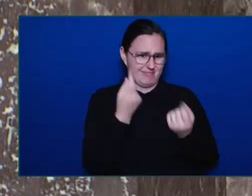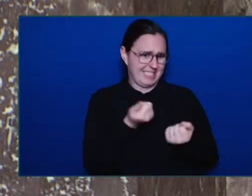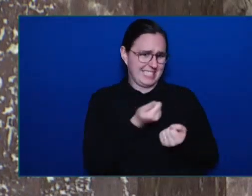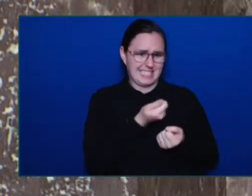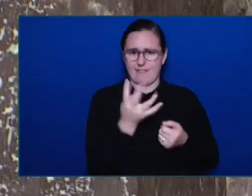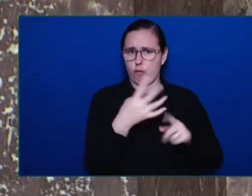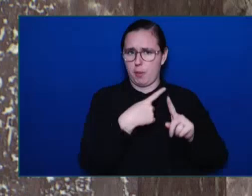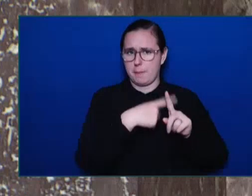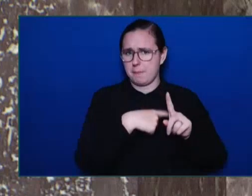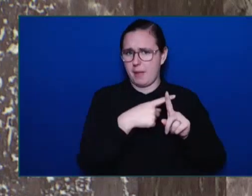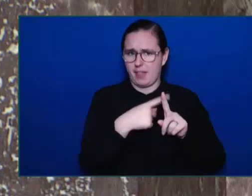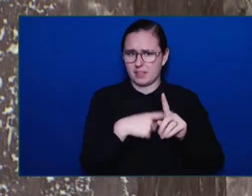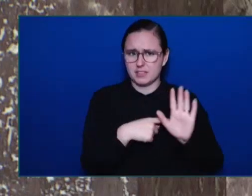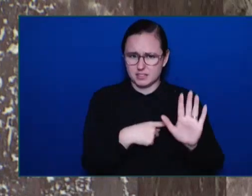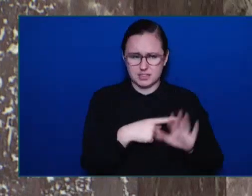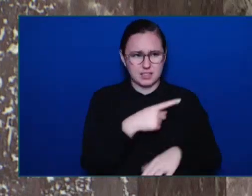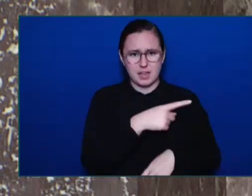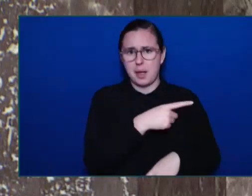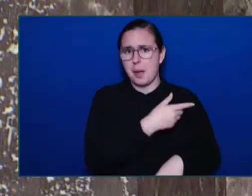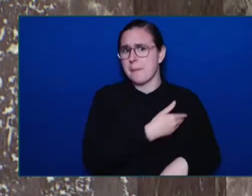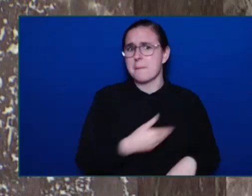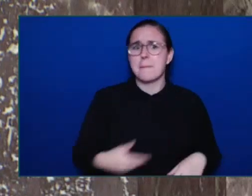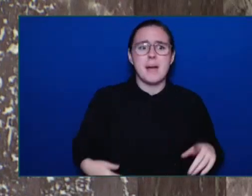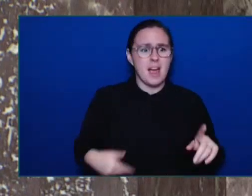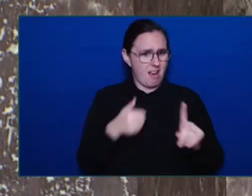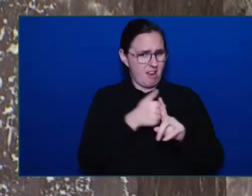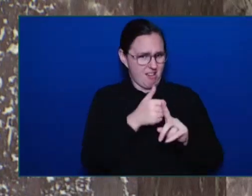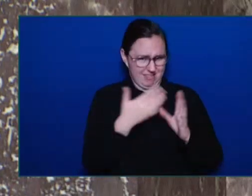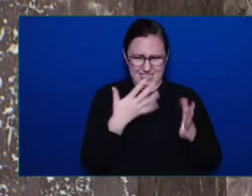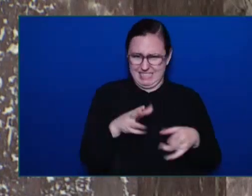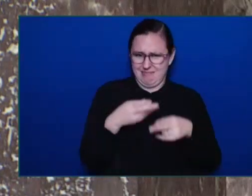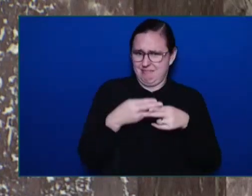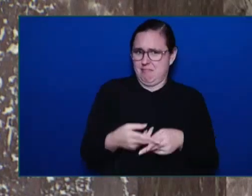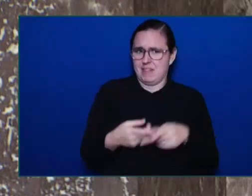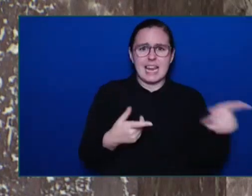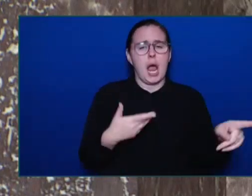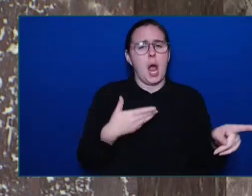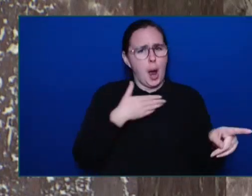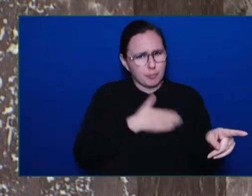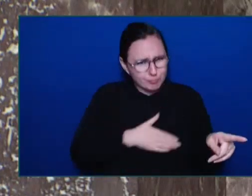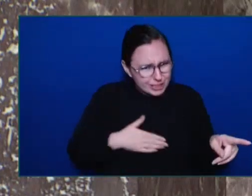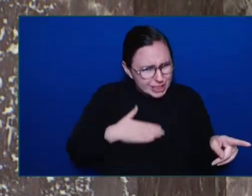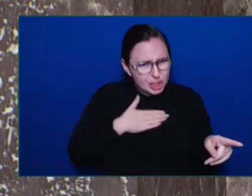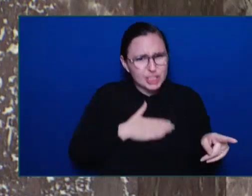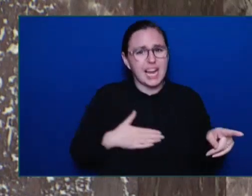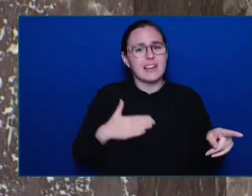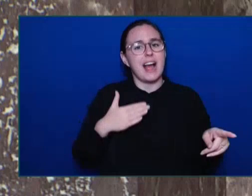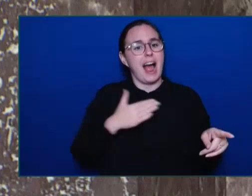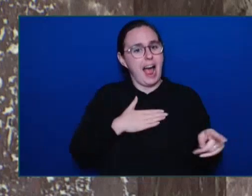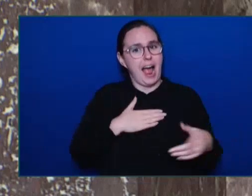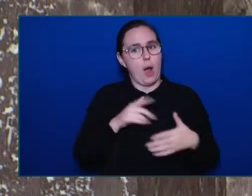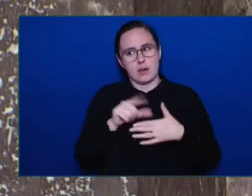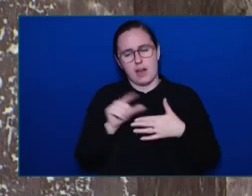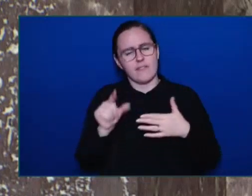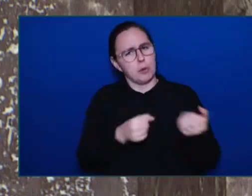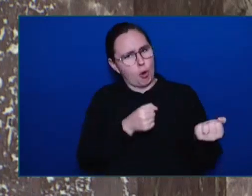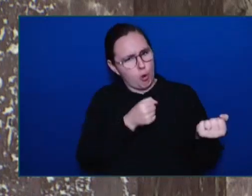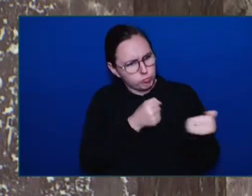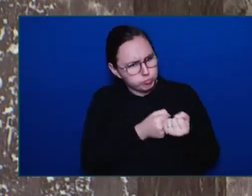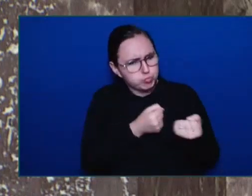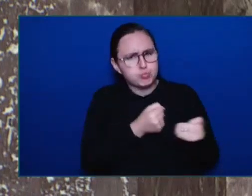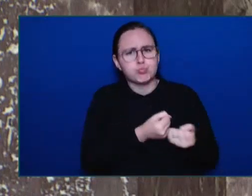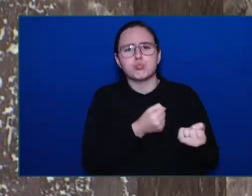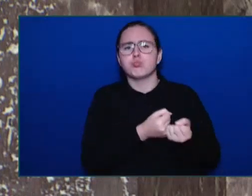the housing. We work with them to identify additional sites. We've got 98 units coming because